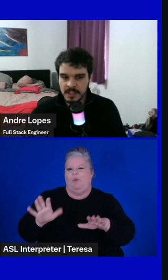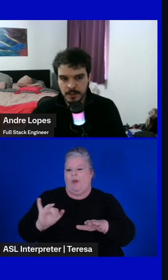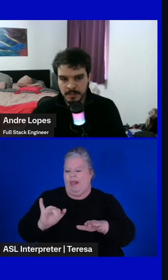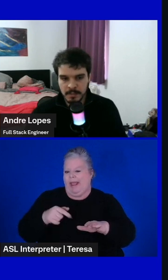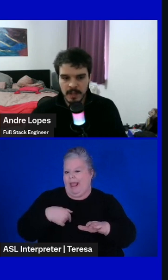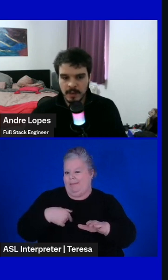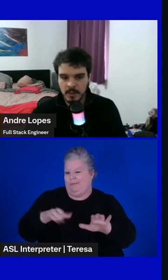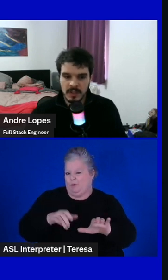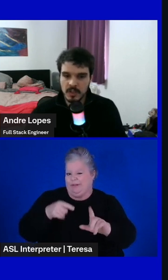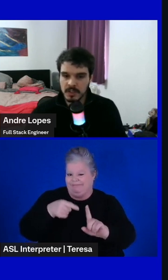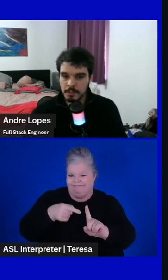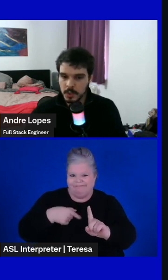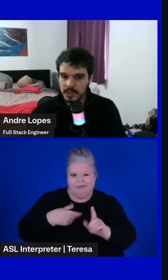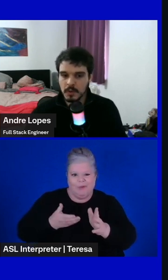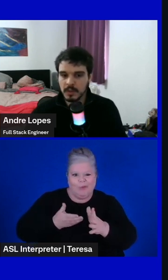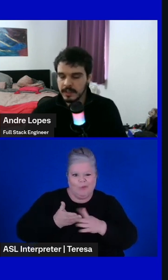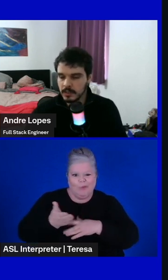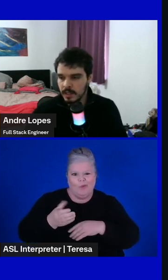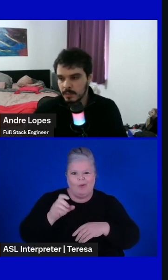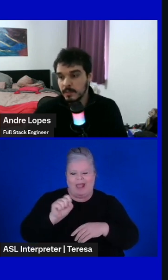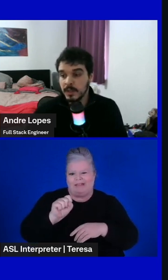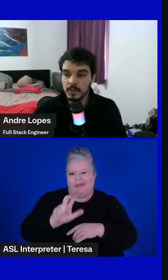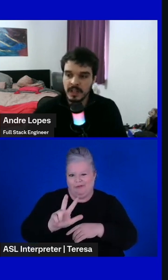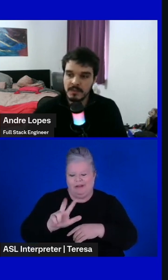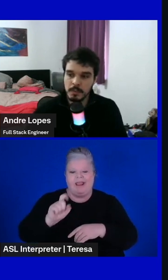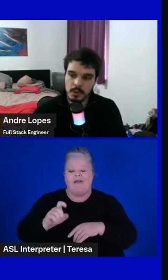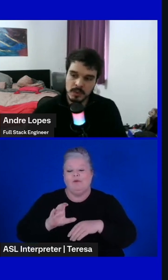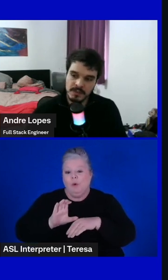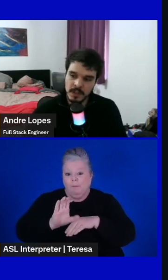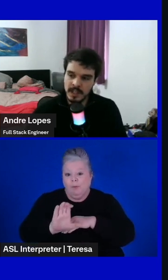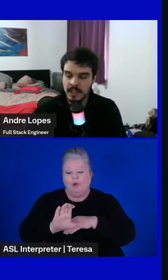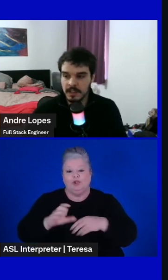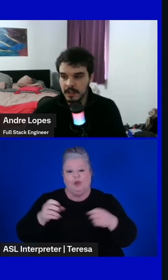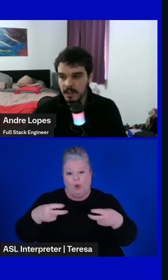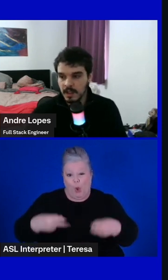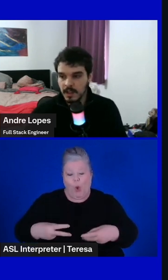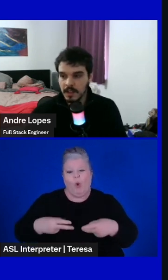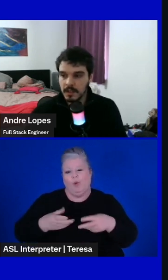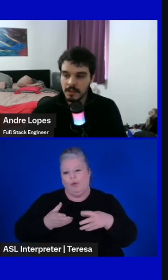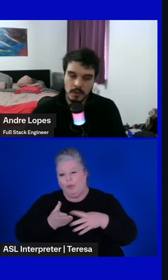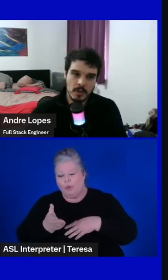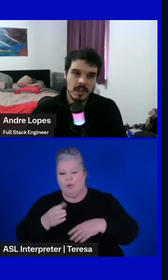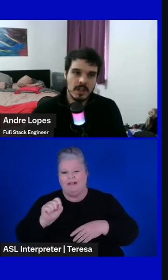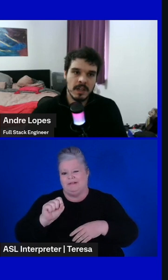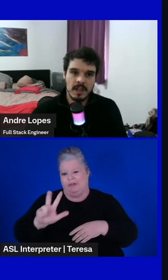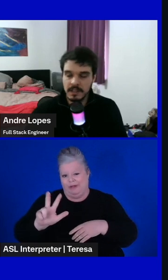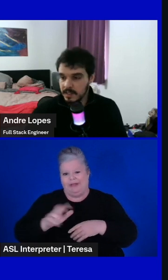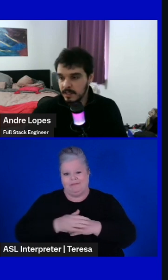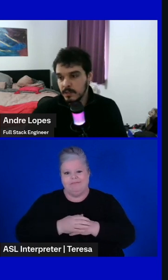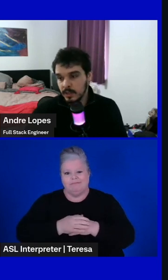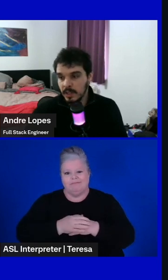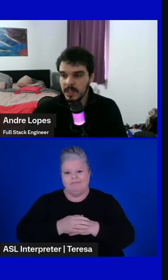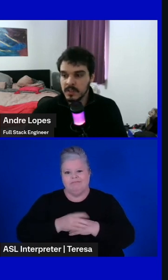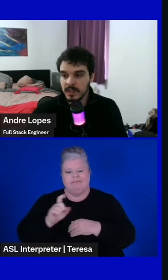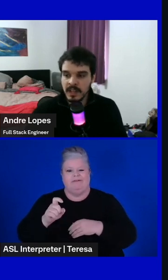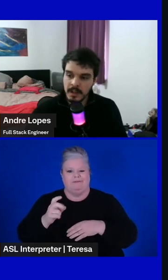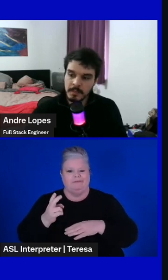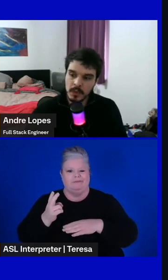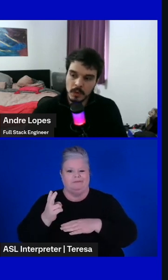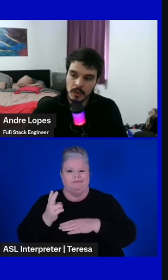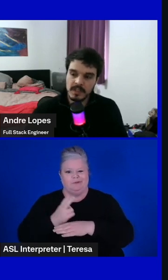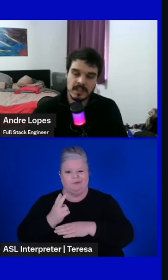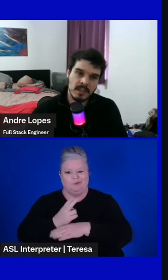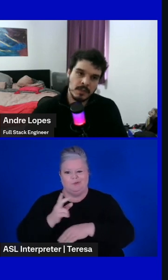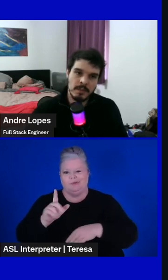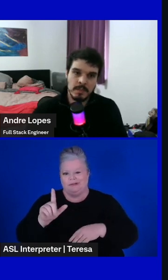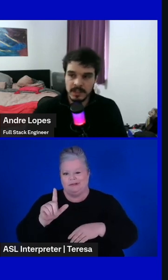through S3. I'm doing here just pushing the code direct to the Lambda, but you would have to push to S3 and then invoke, tell the Lambda, so yeah, my